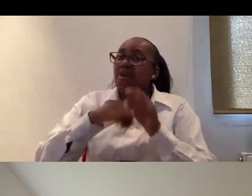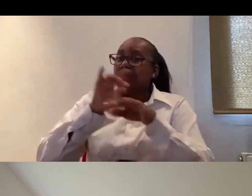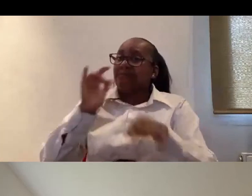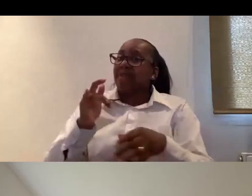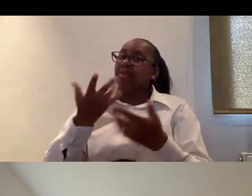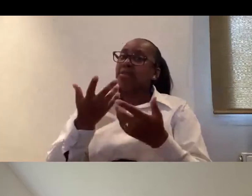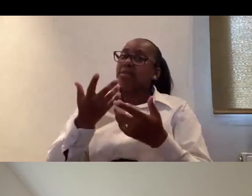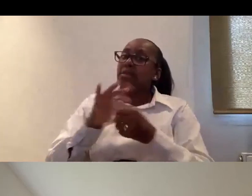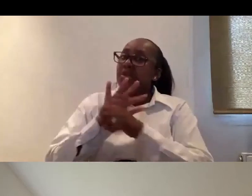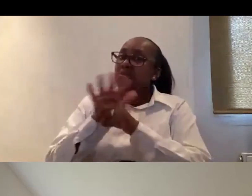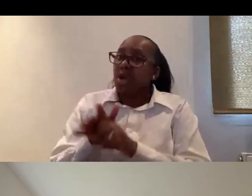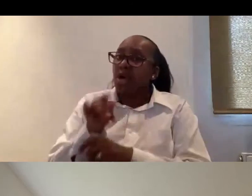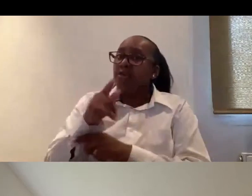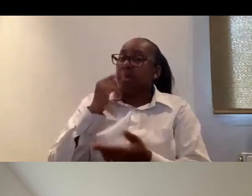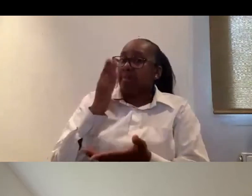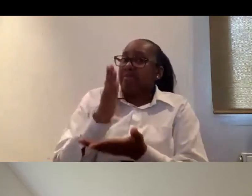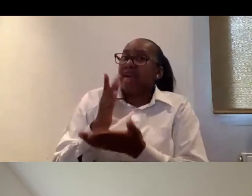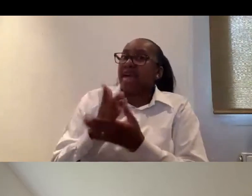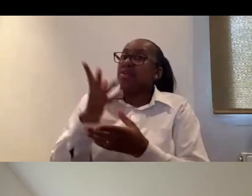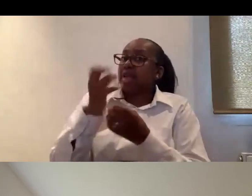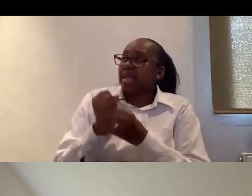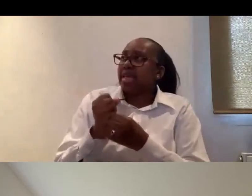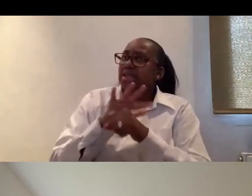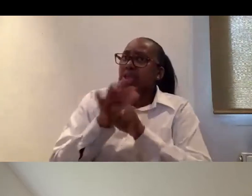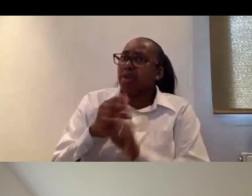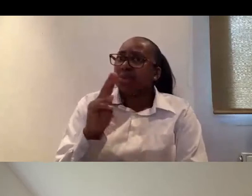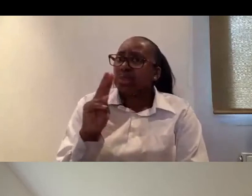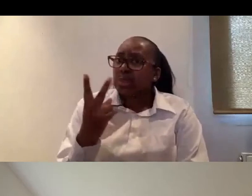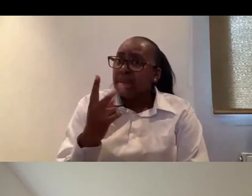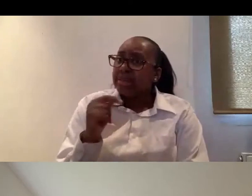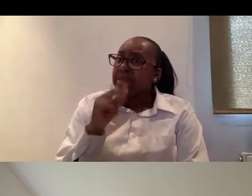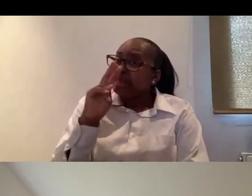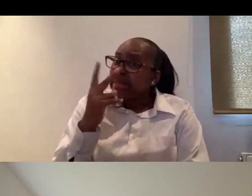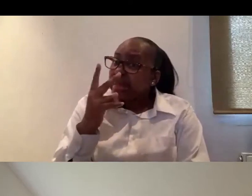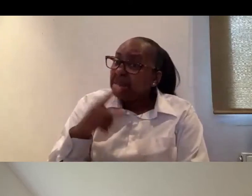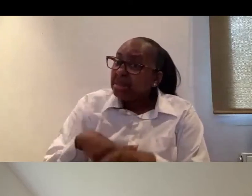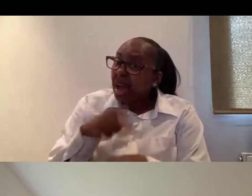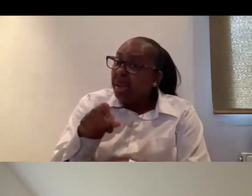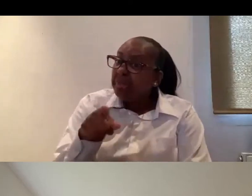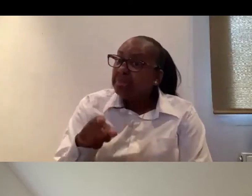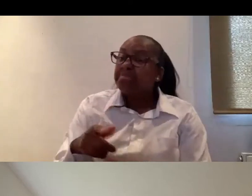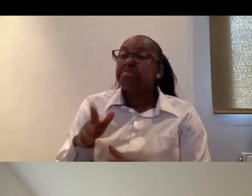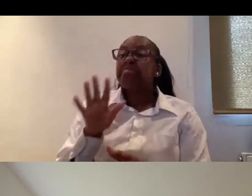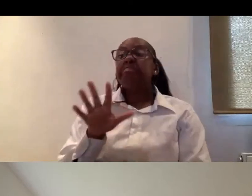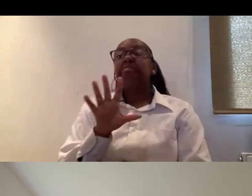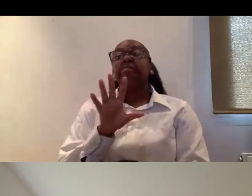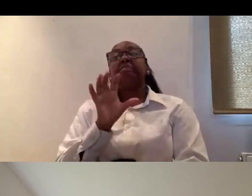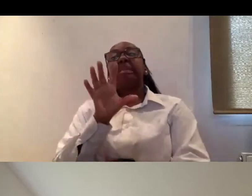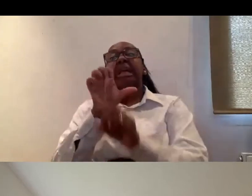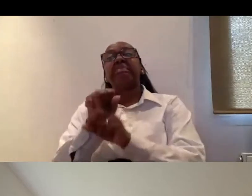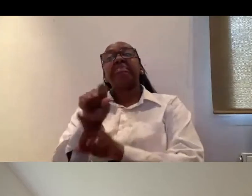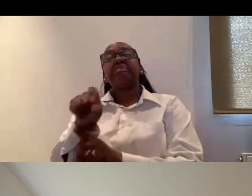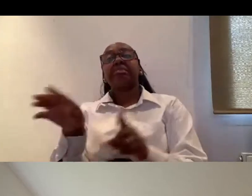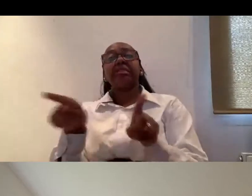also, you illustrated the fact that you can catch COVID twice. I think you said this was the second time that you caught it, and also the fact